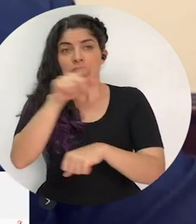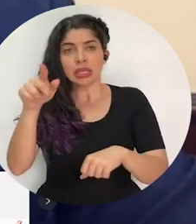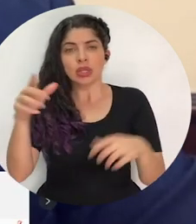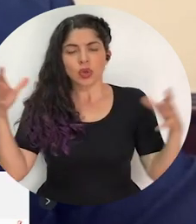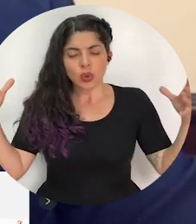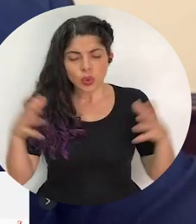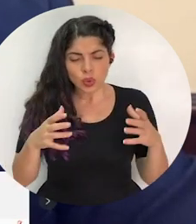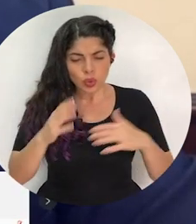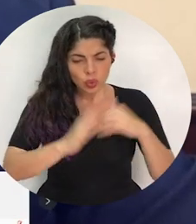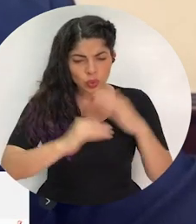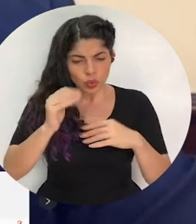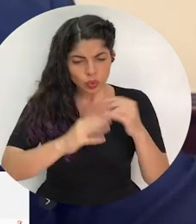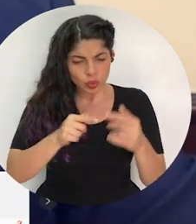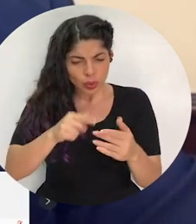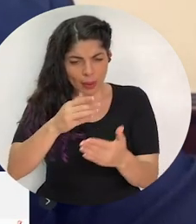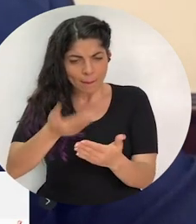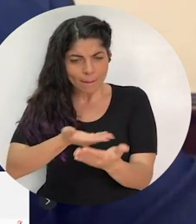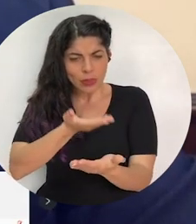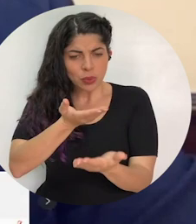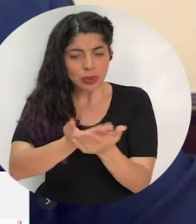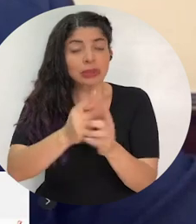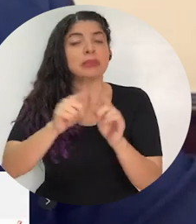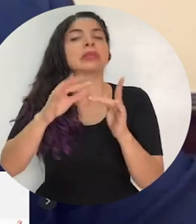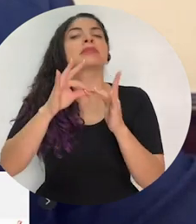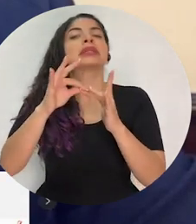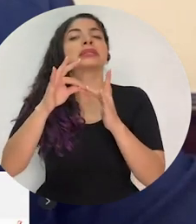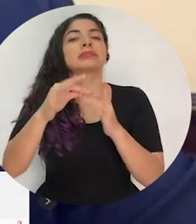is to build upon this